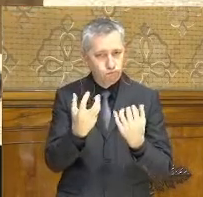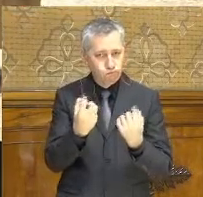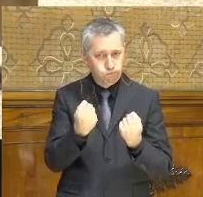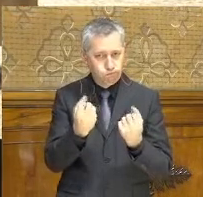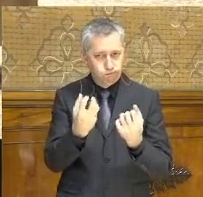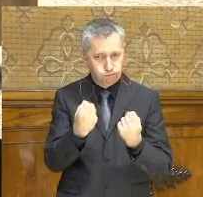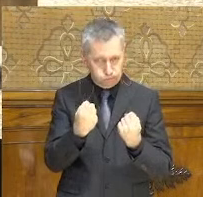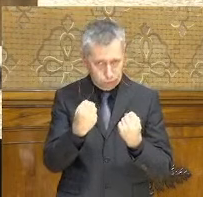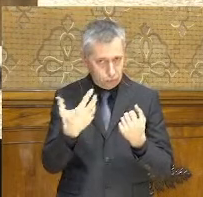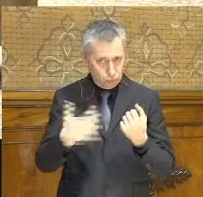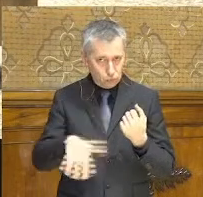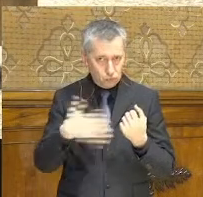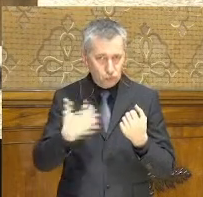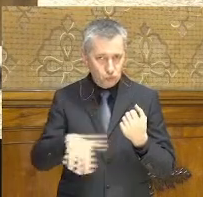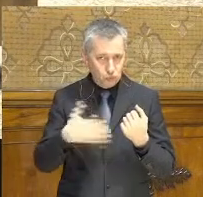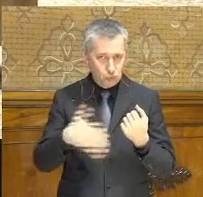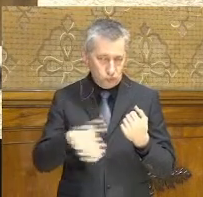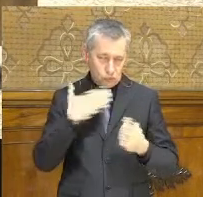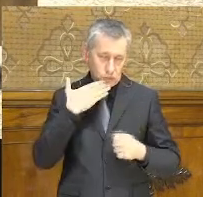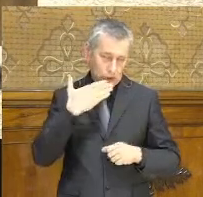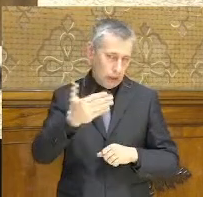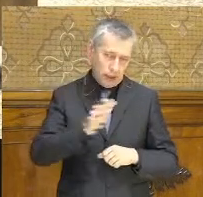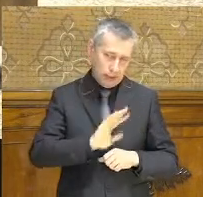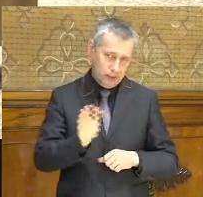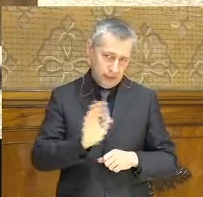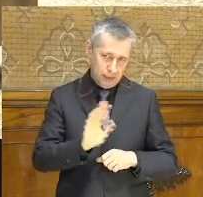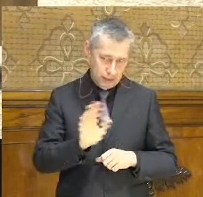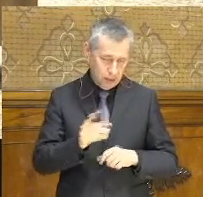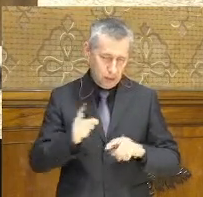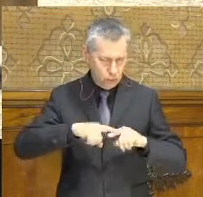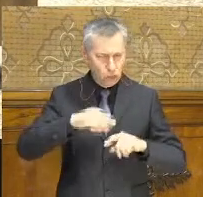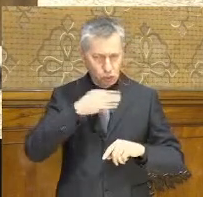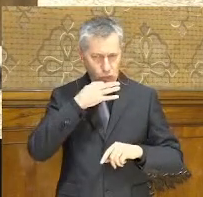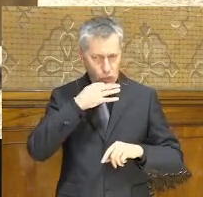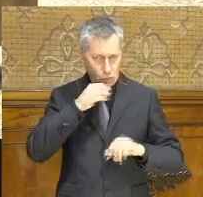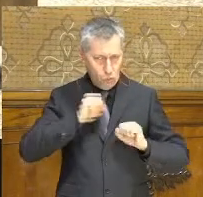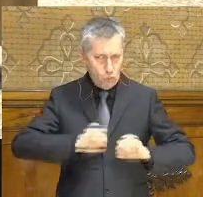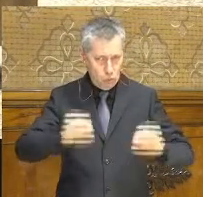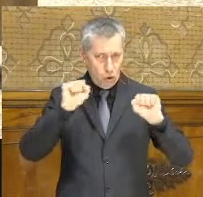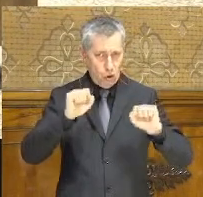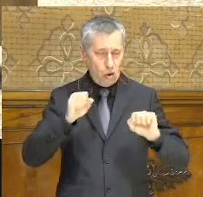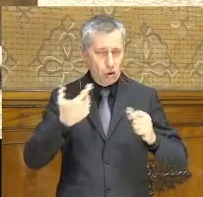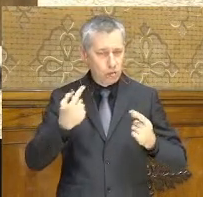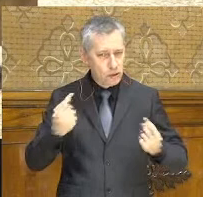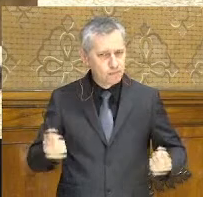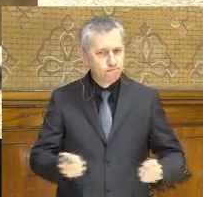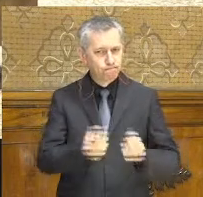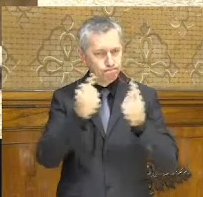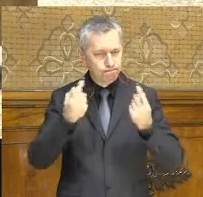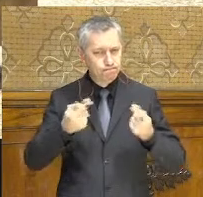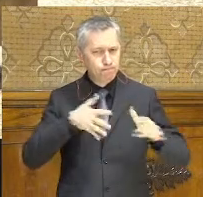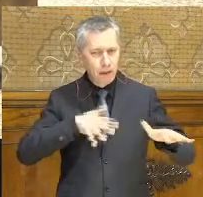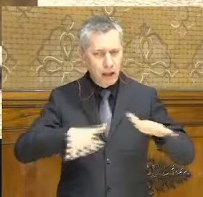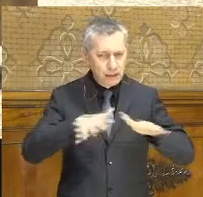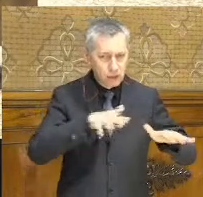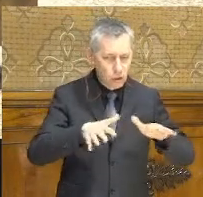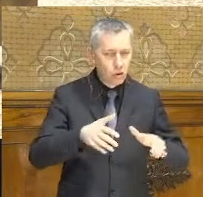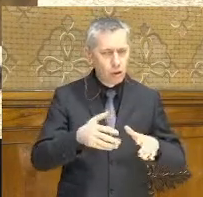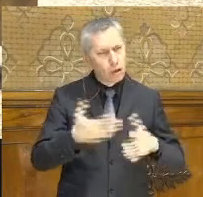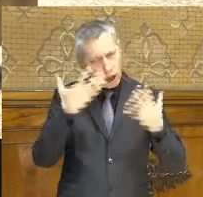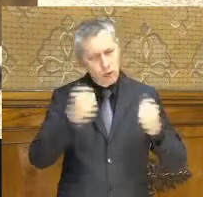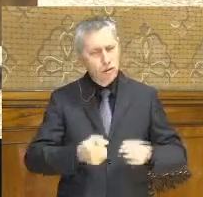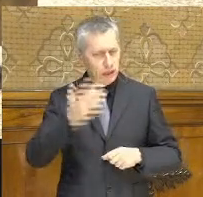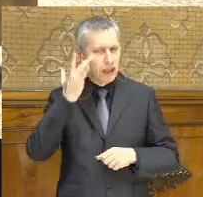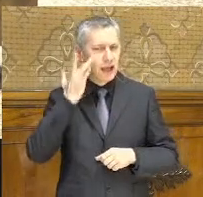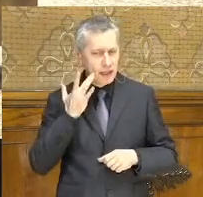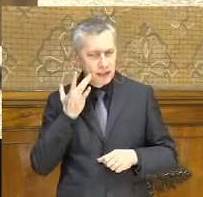This, in a nutshell, freedom as a possibility of acting with risk in time for a new beginning. We